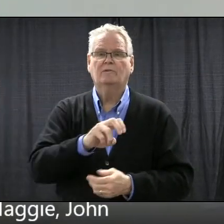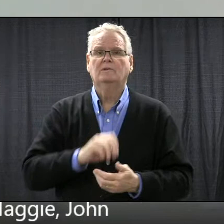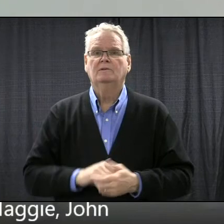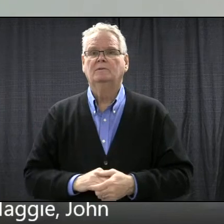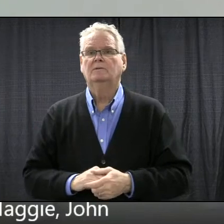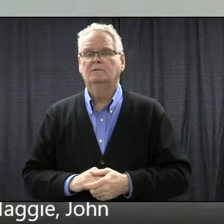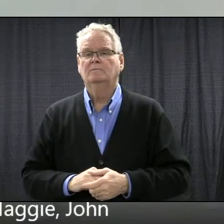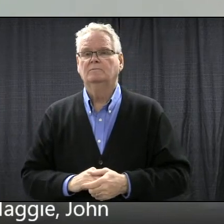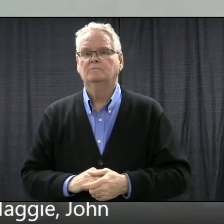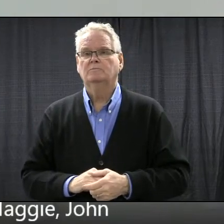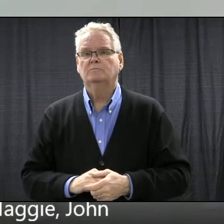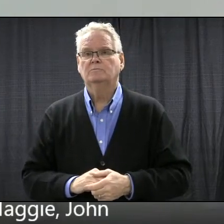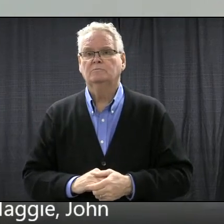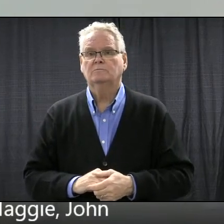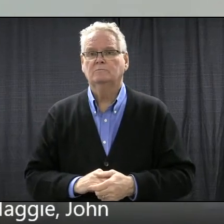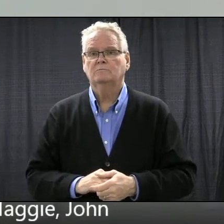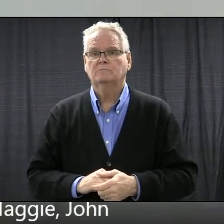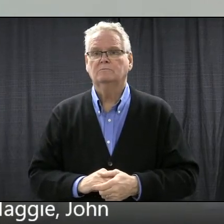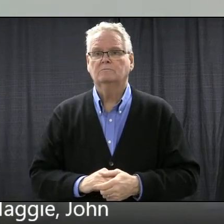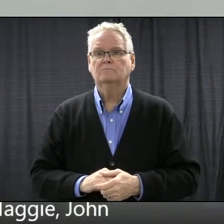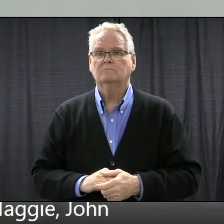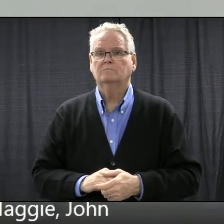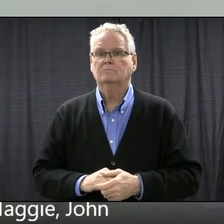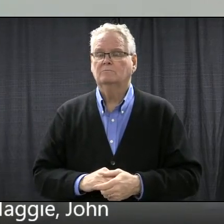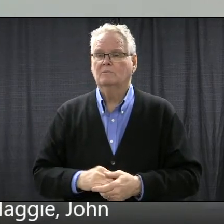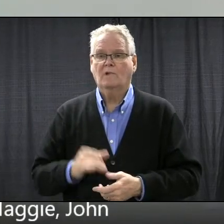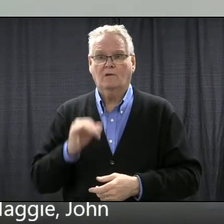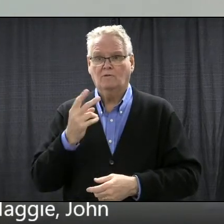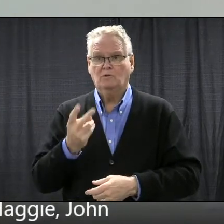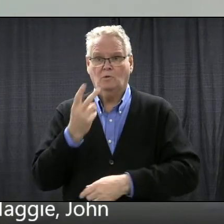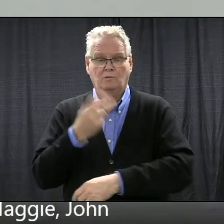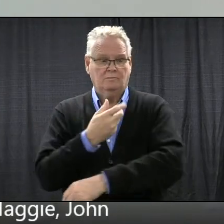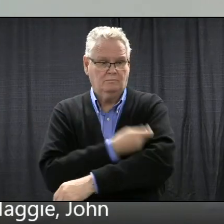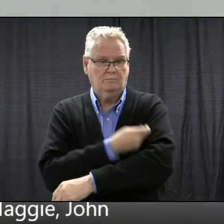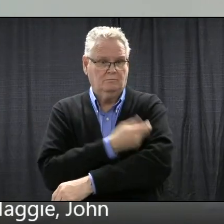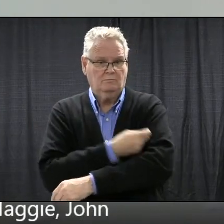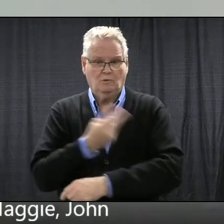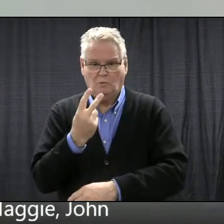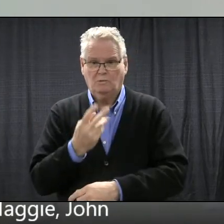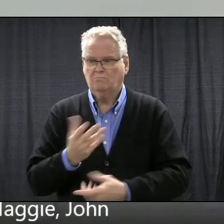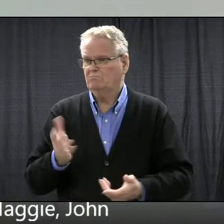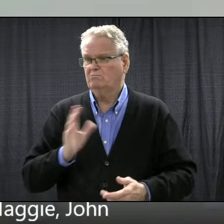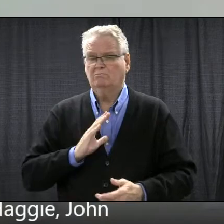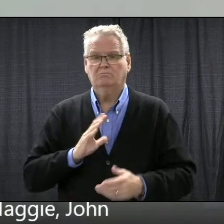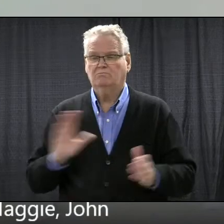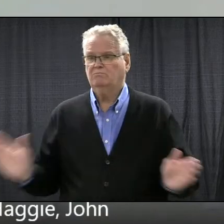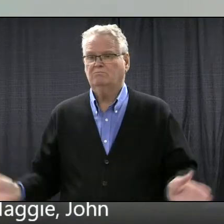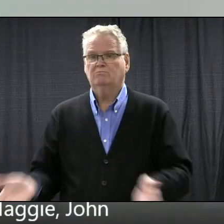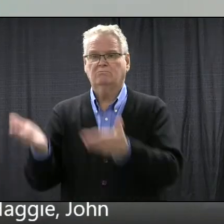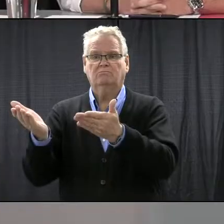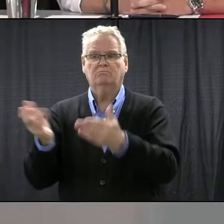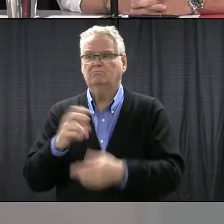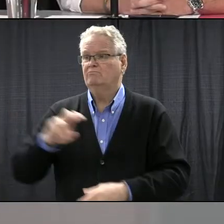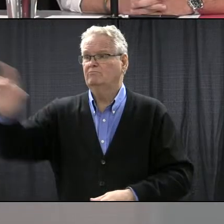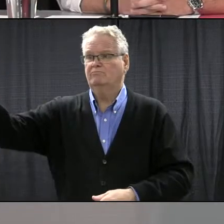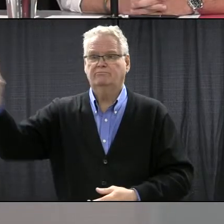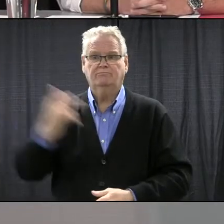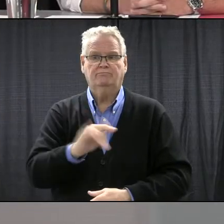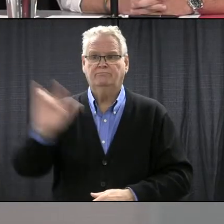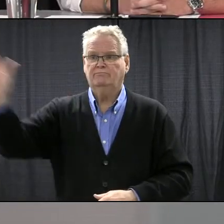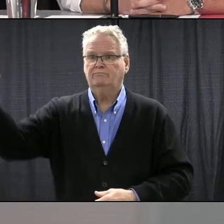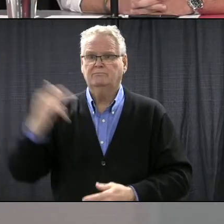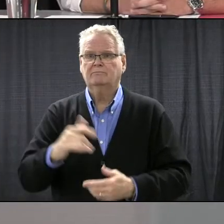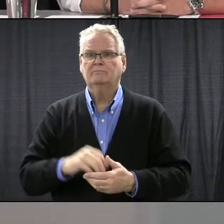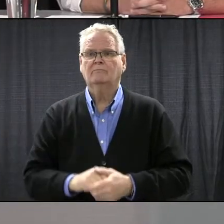fully vaccinated, not have any requirements. Okay, thank you. And I'd like a little bit of clarity on the travel form. You say it's not